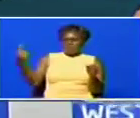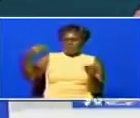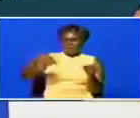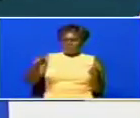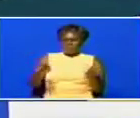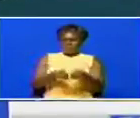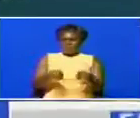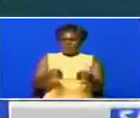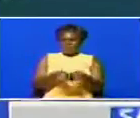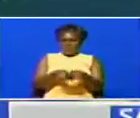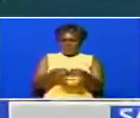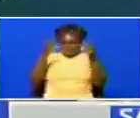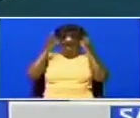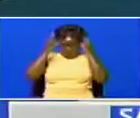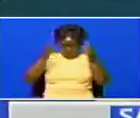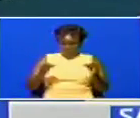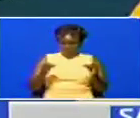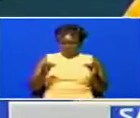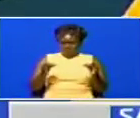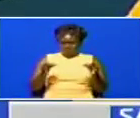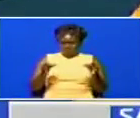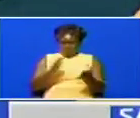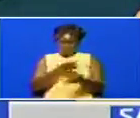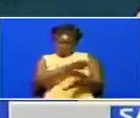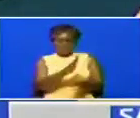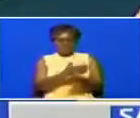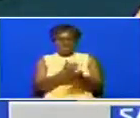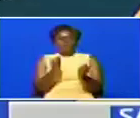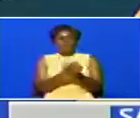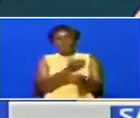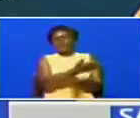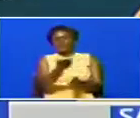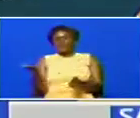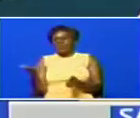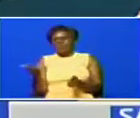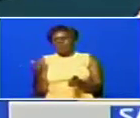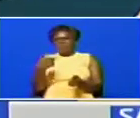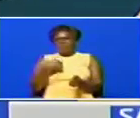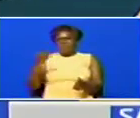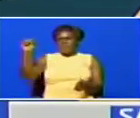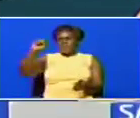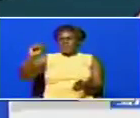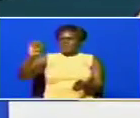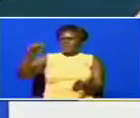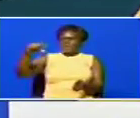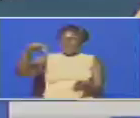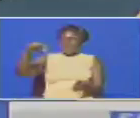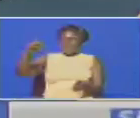same fundamental conclusion he shared with you. As a Senegalese, as an